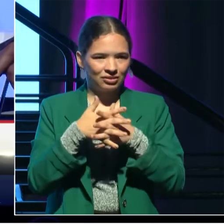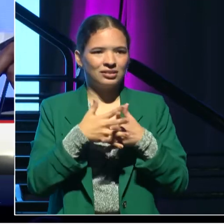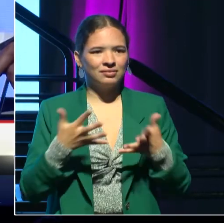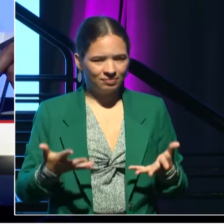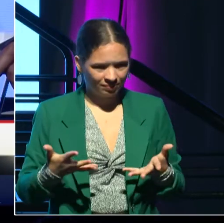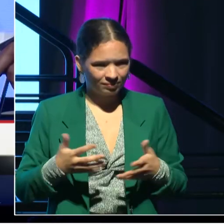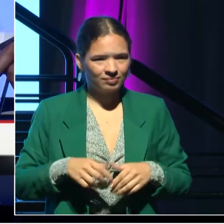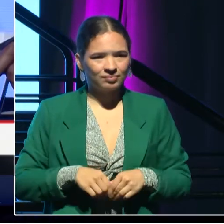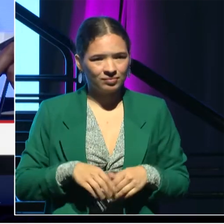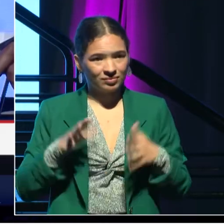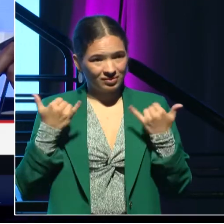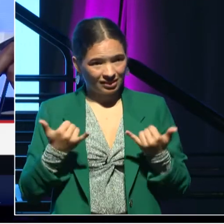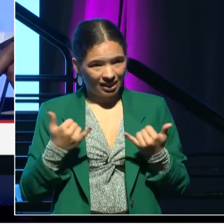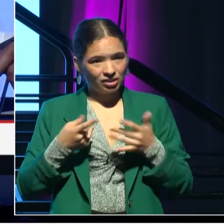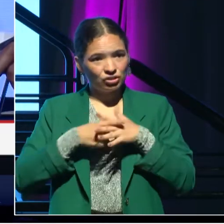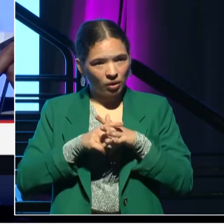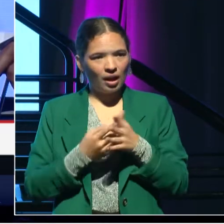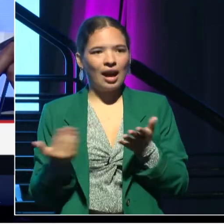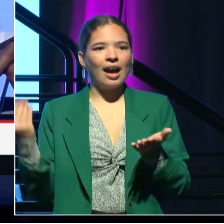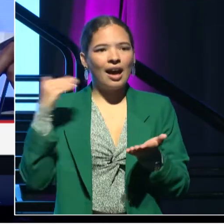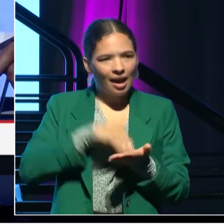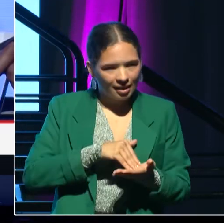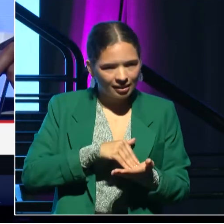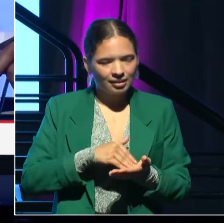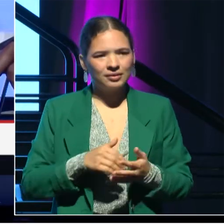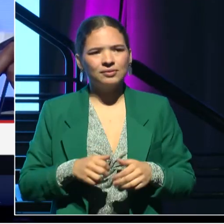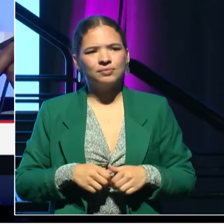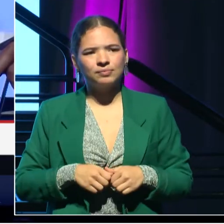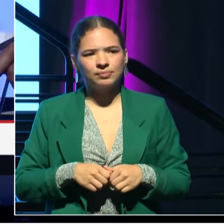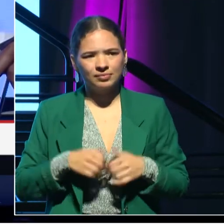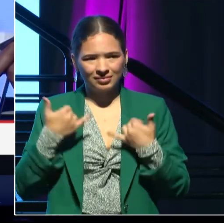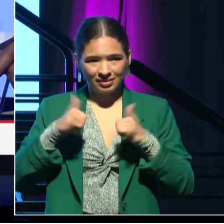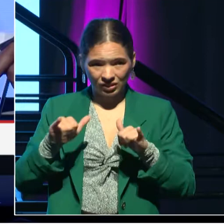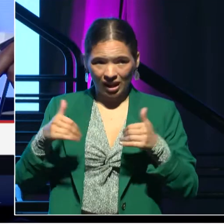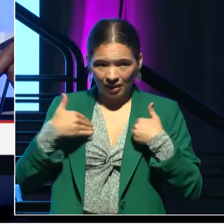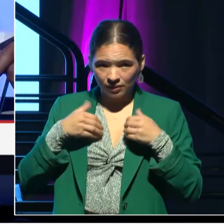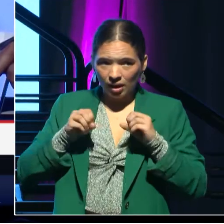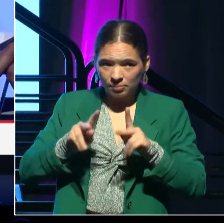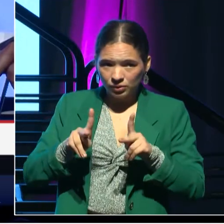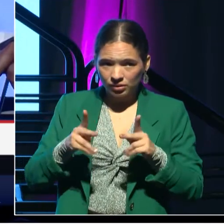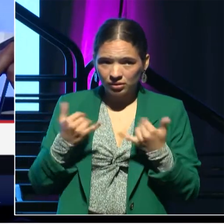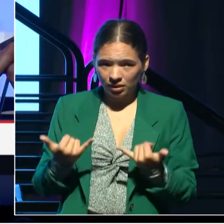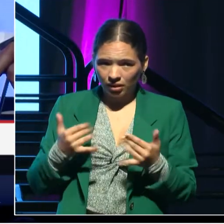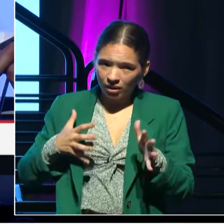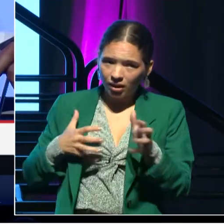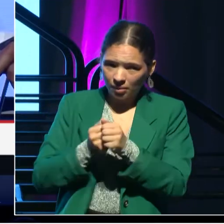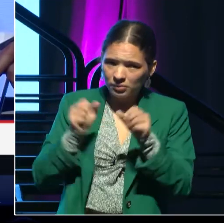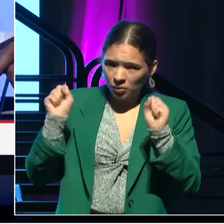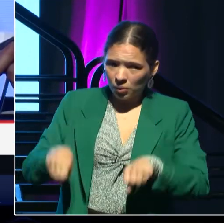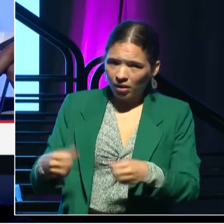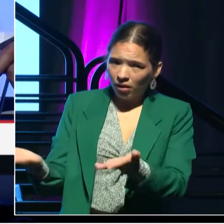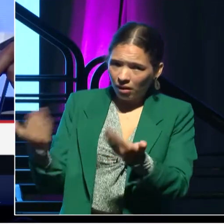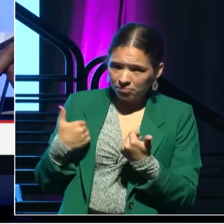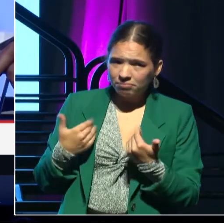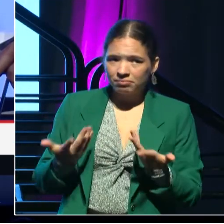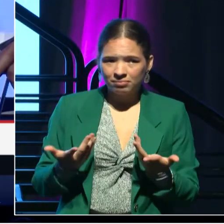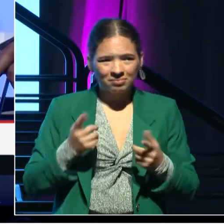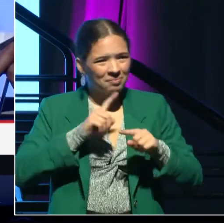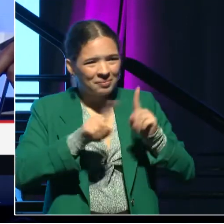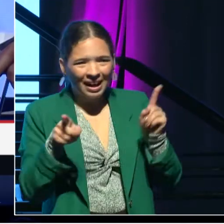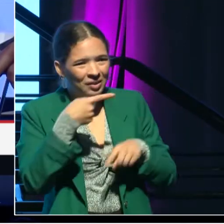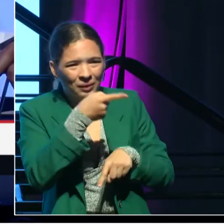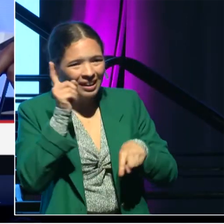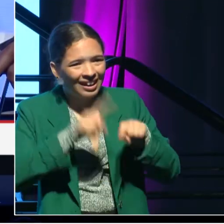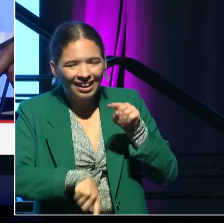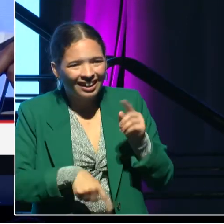scratch. And then you are told again, you still have an opportunity to play and catch up. But you can't. And the only way